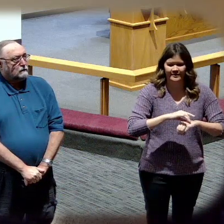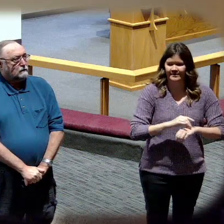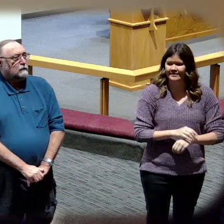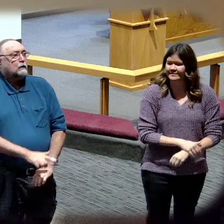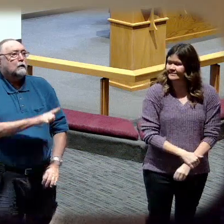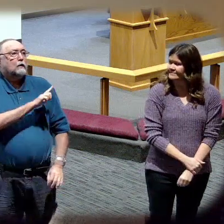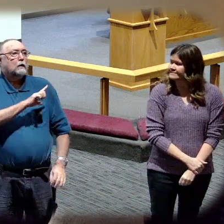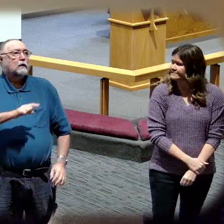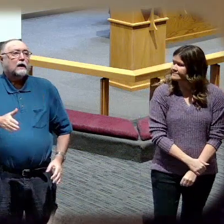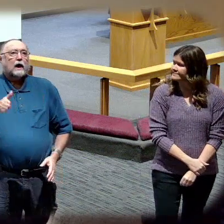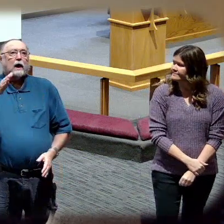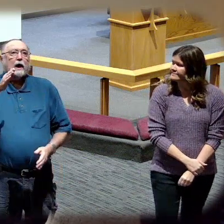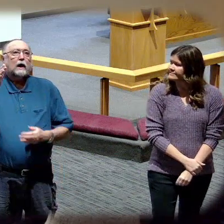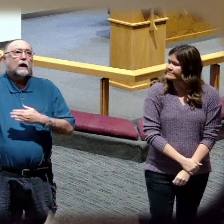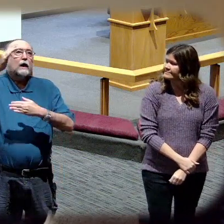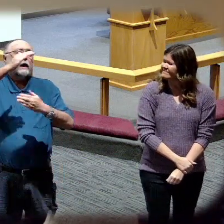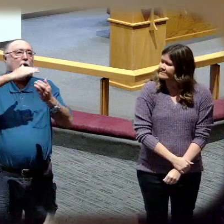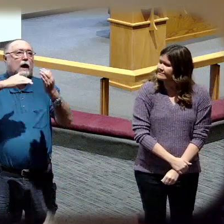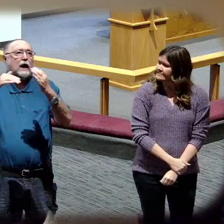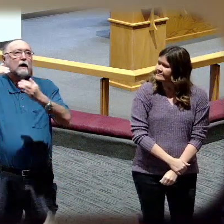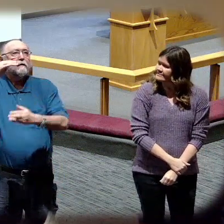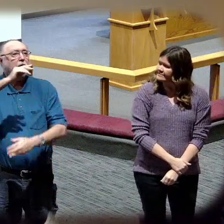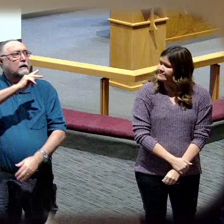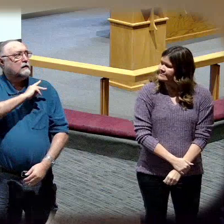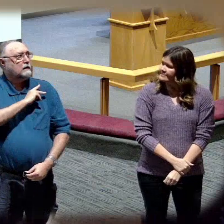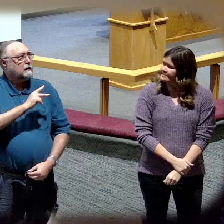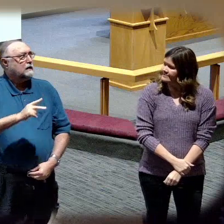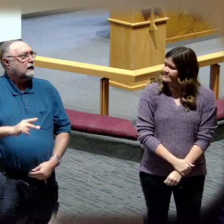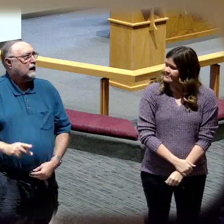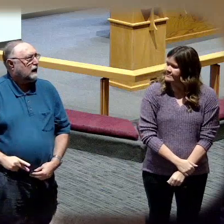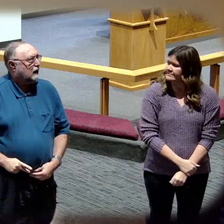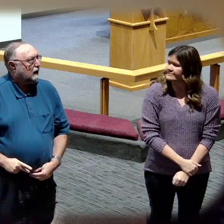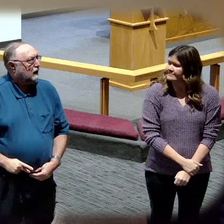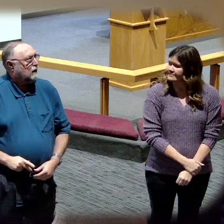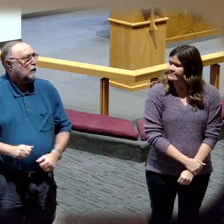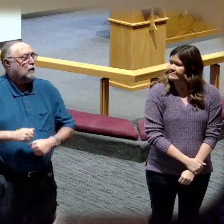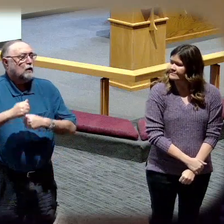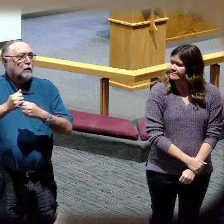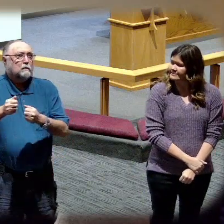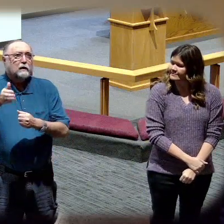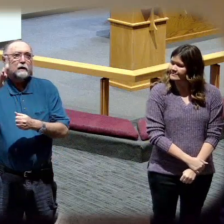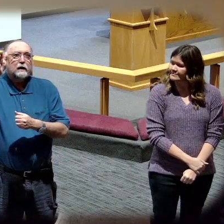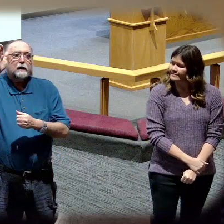earth. Lord God, heavenly King,